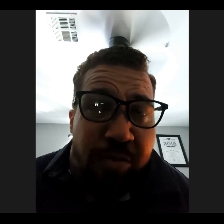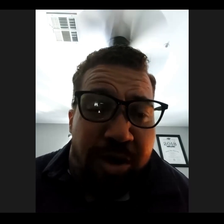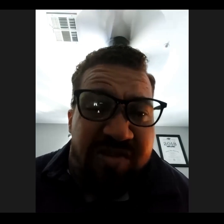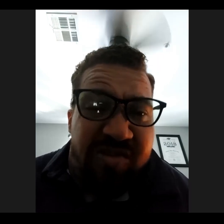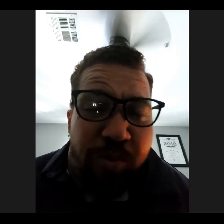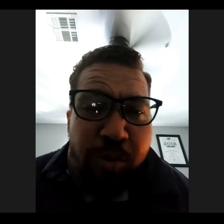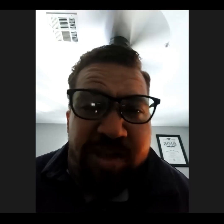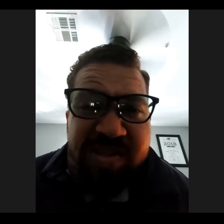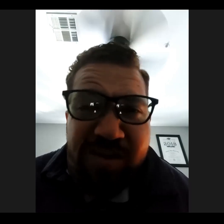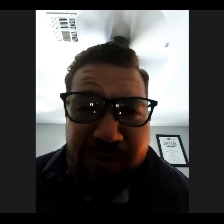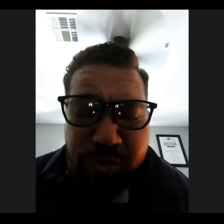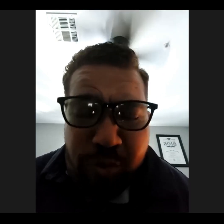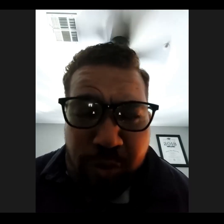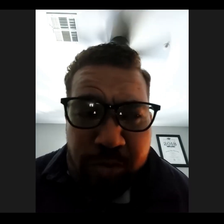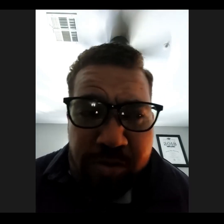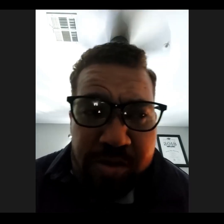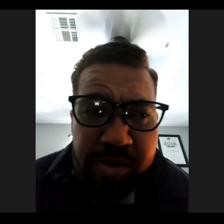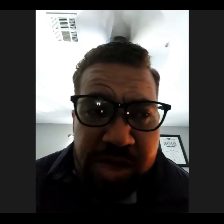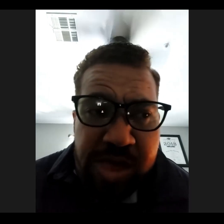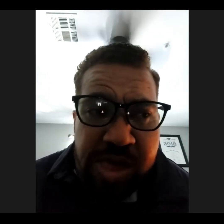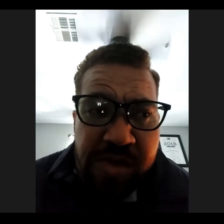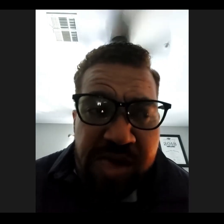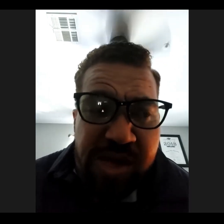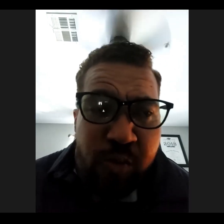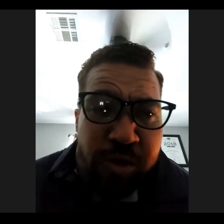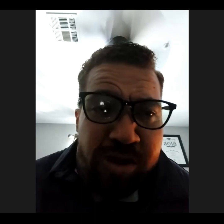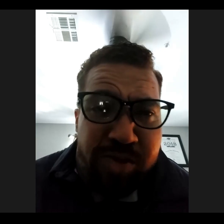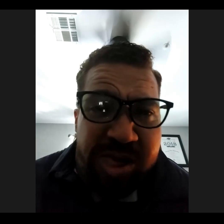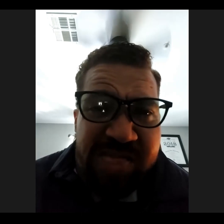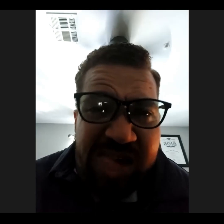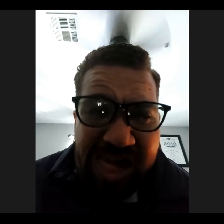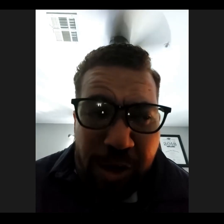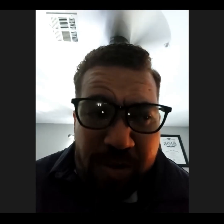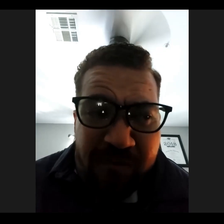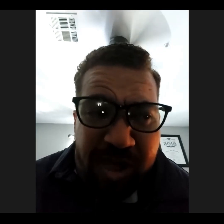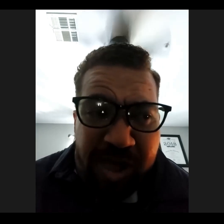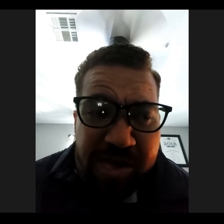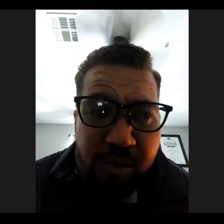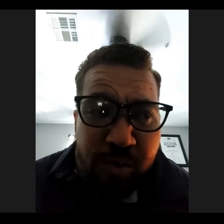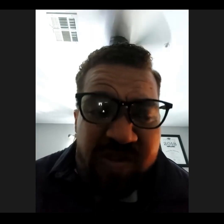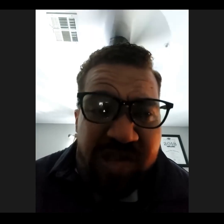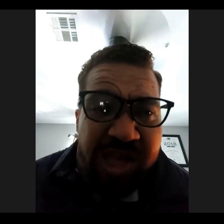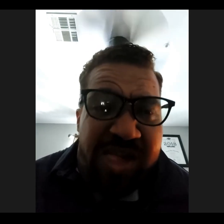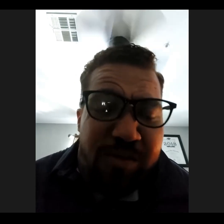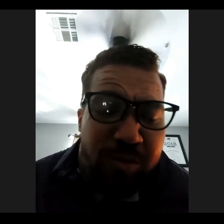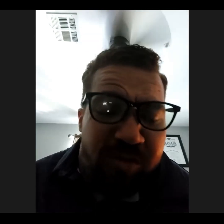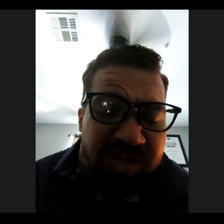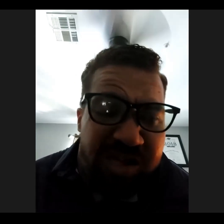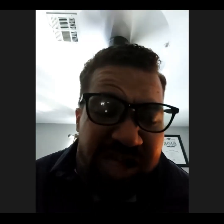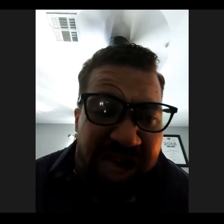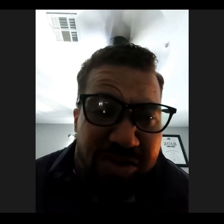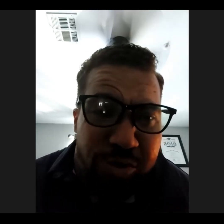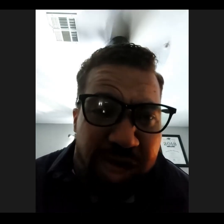how much more difficult it would be now if I was not able